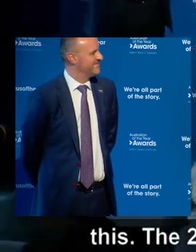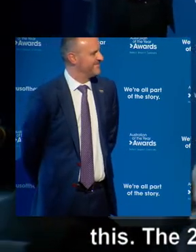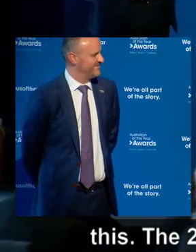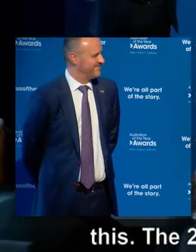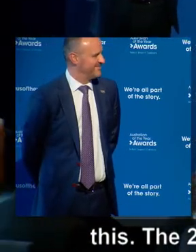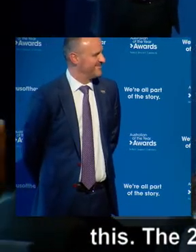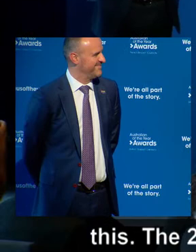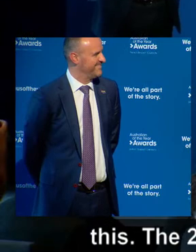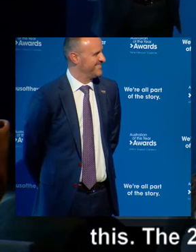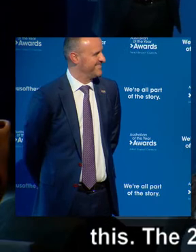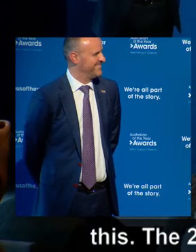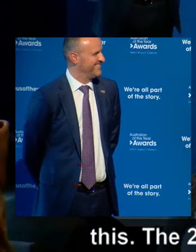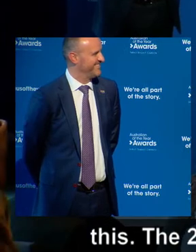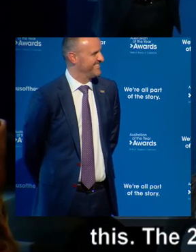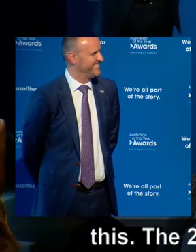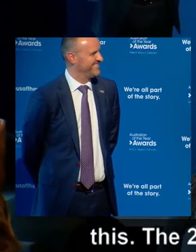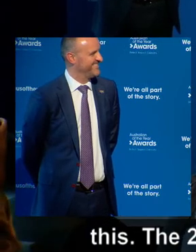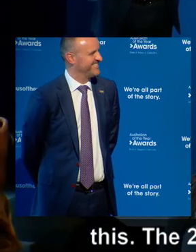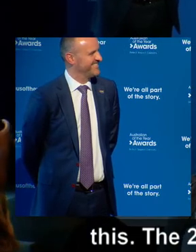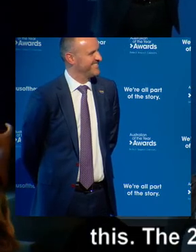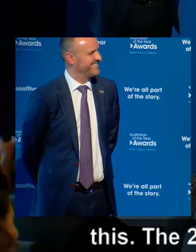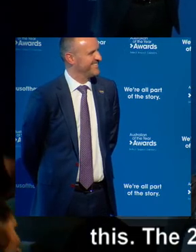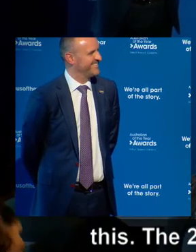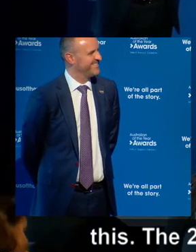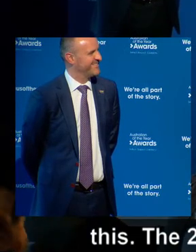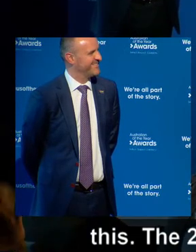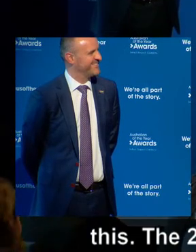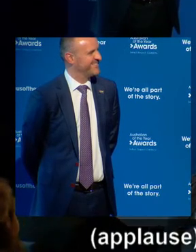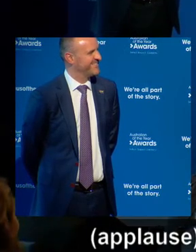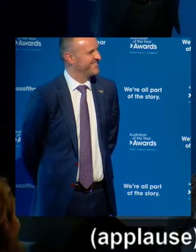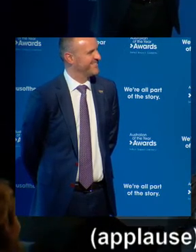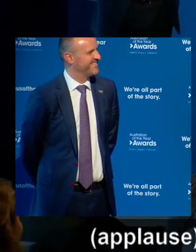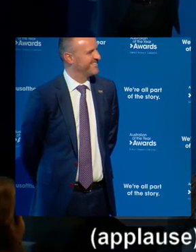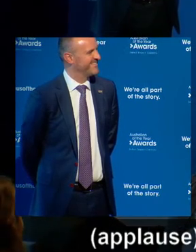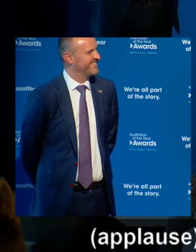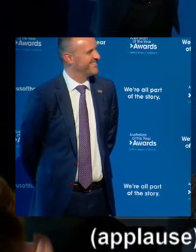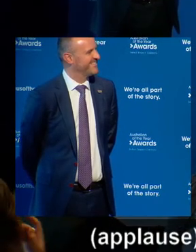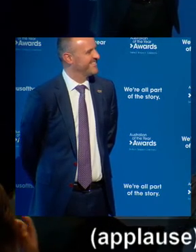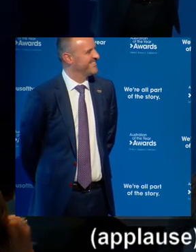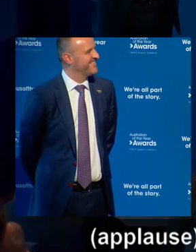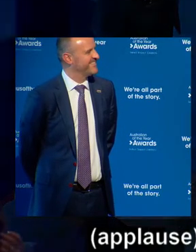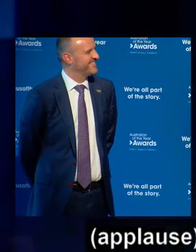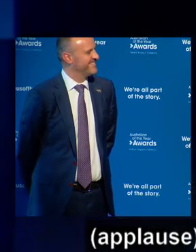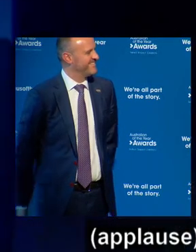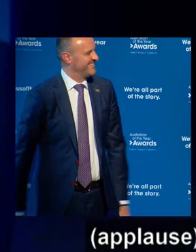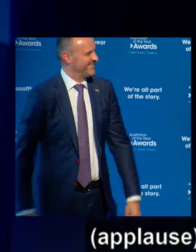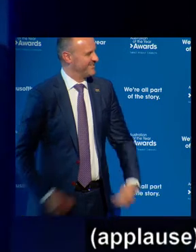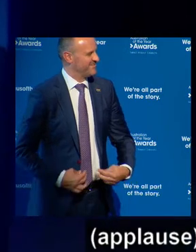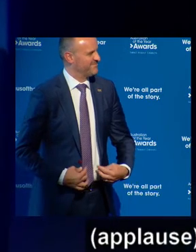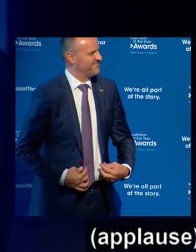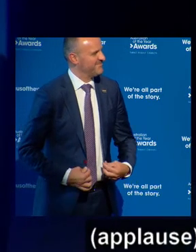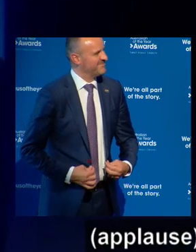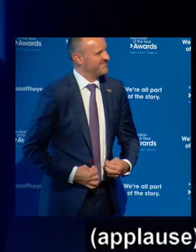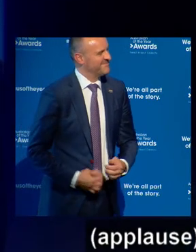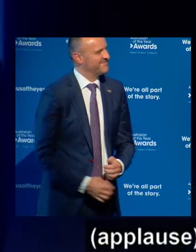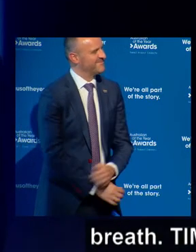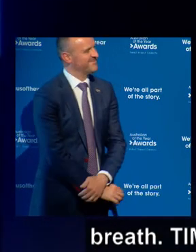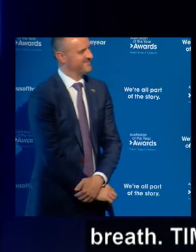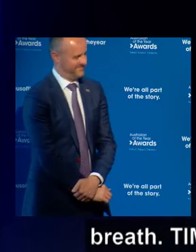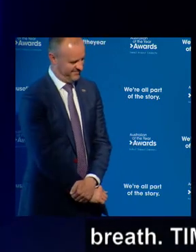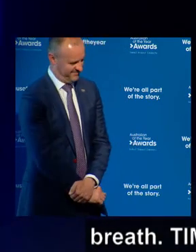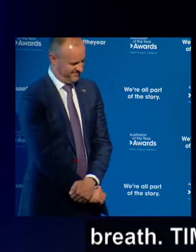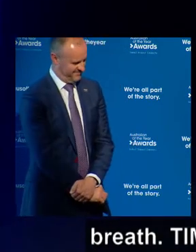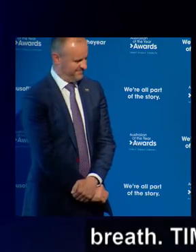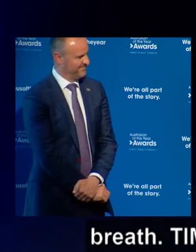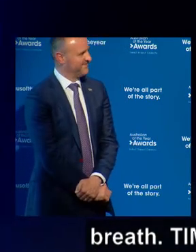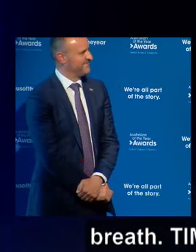Congratulations, Tim. Take a breath. Sorry, I feel like my heart's going to burst out of my chest. Look, you'll be right. Just tell us a little bit,